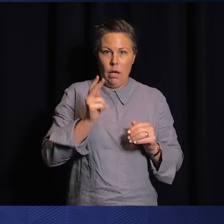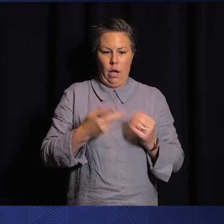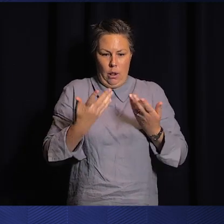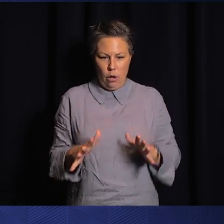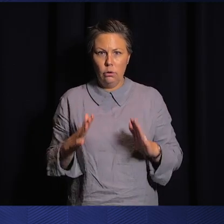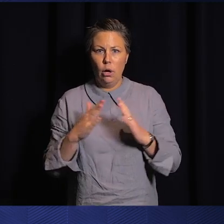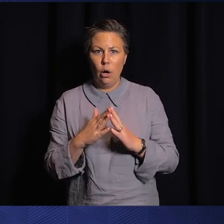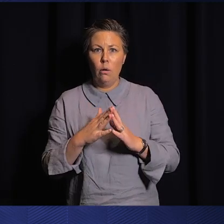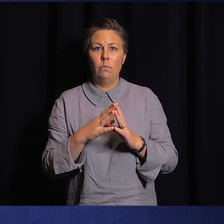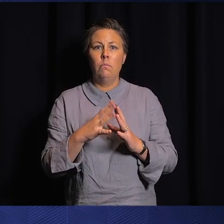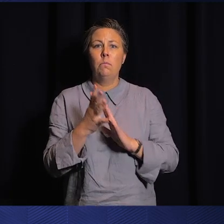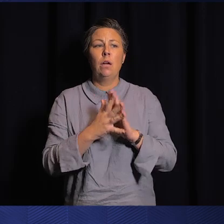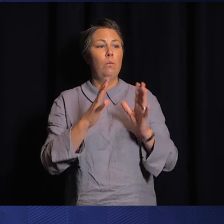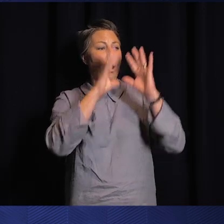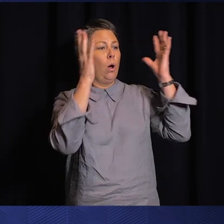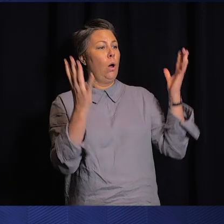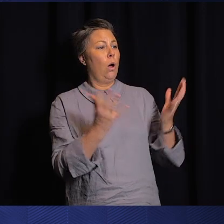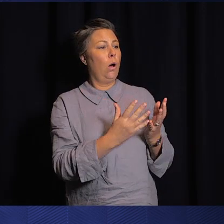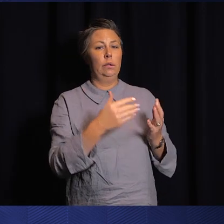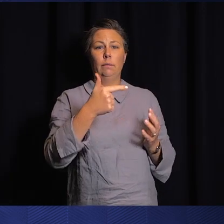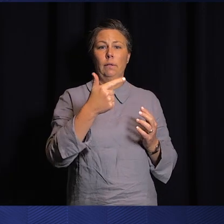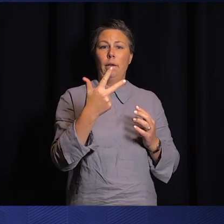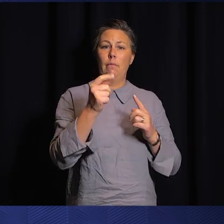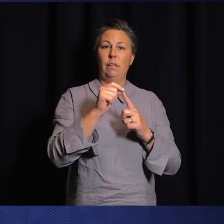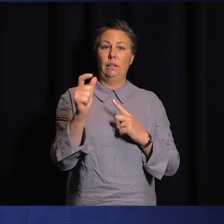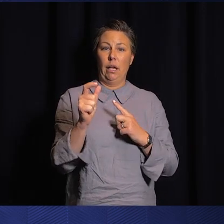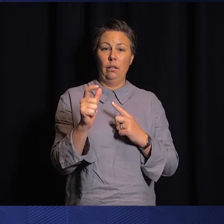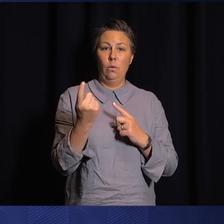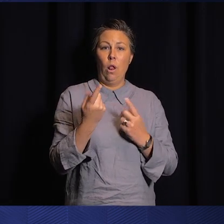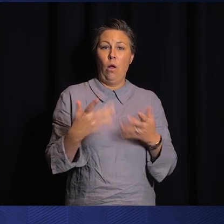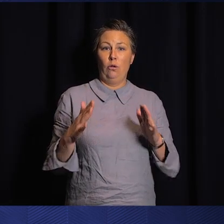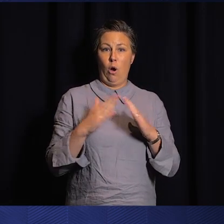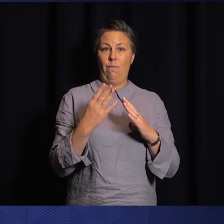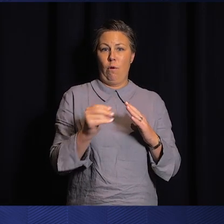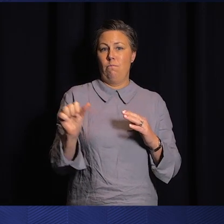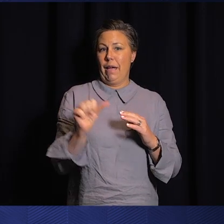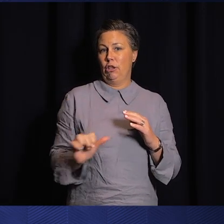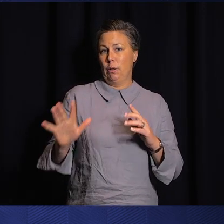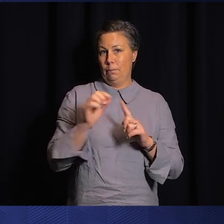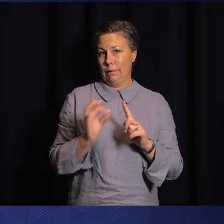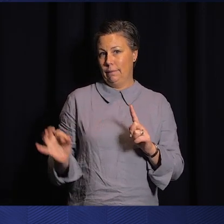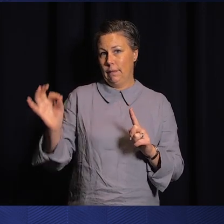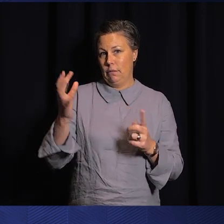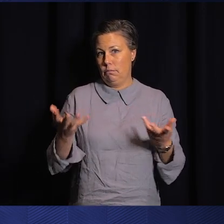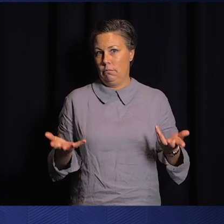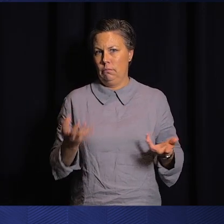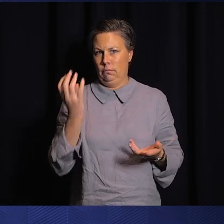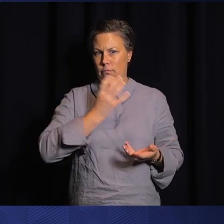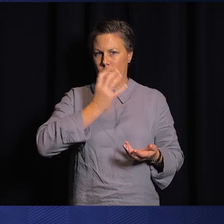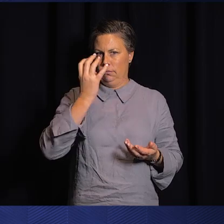78% of the global total reflected in this region, which is quite